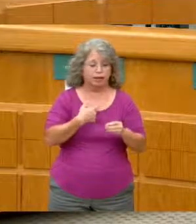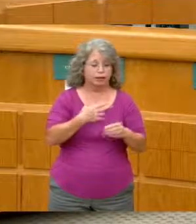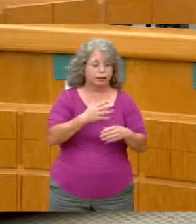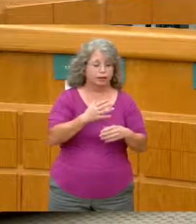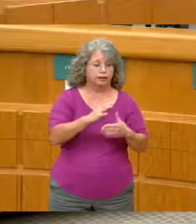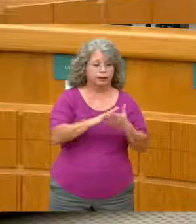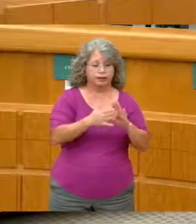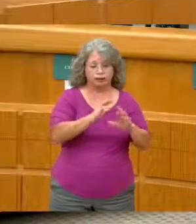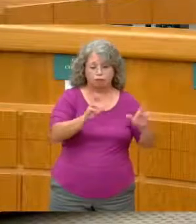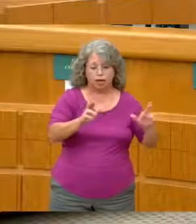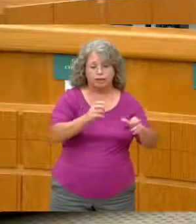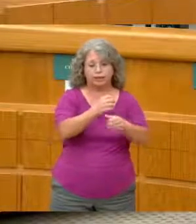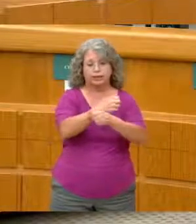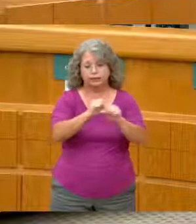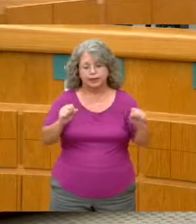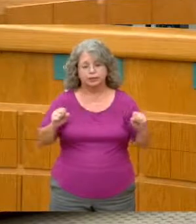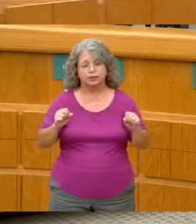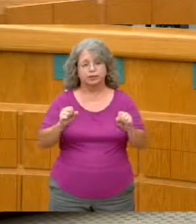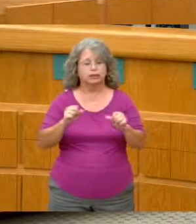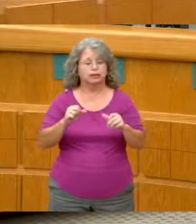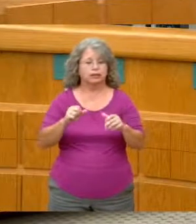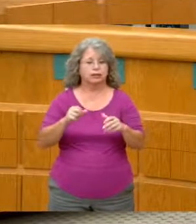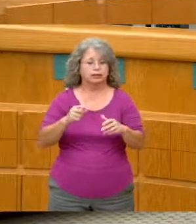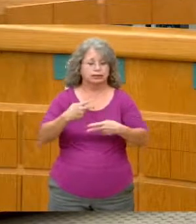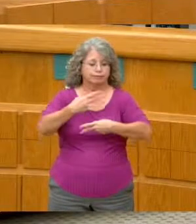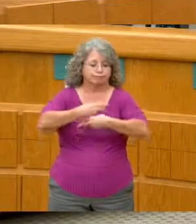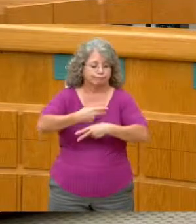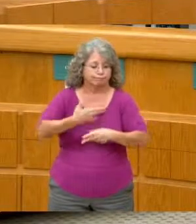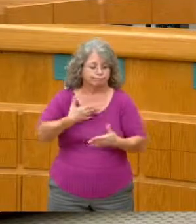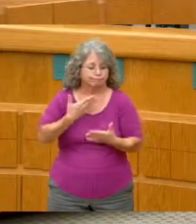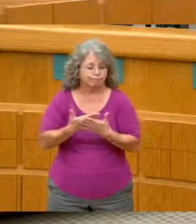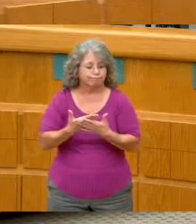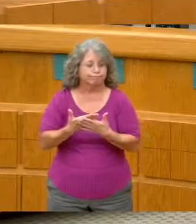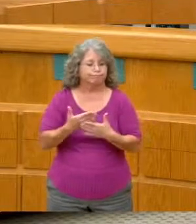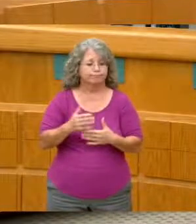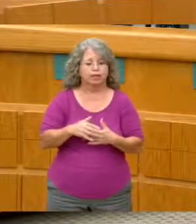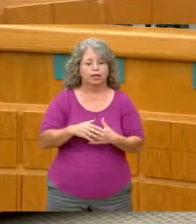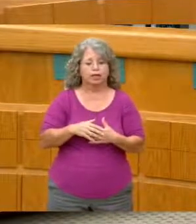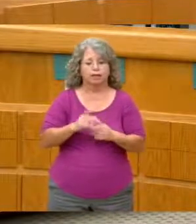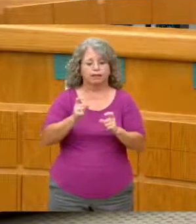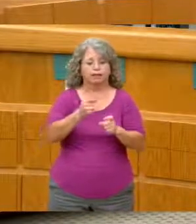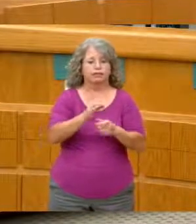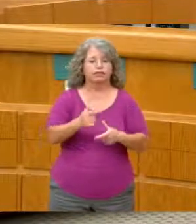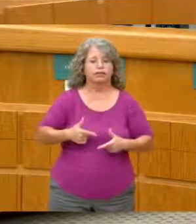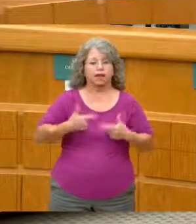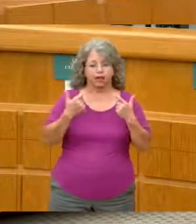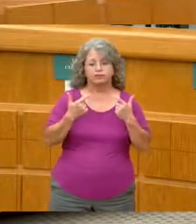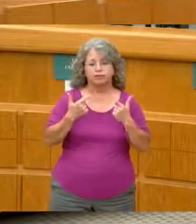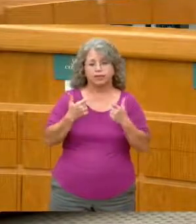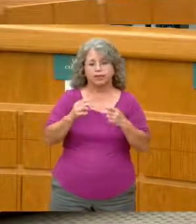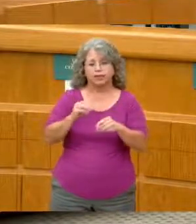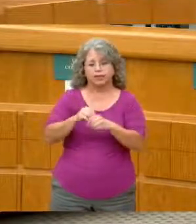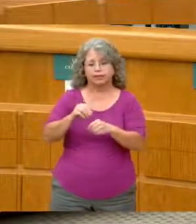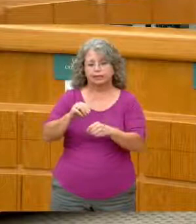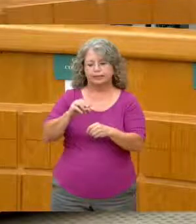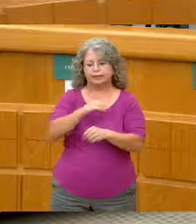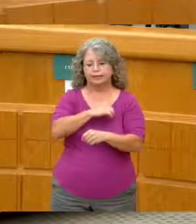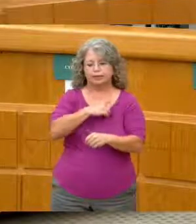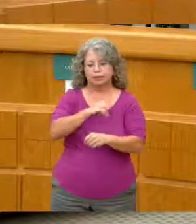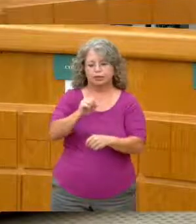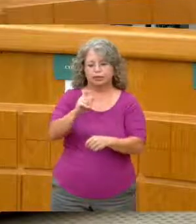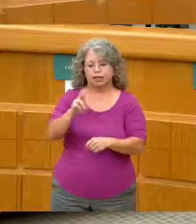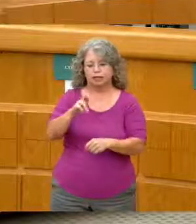everything that I've said about preparedness and safety and well-being and, quite frankly, the gift of life in